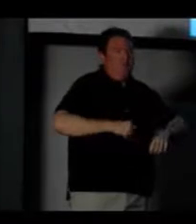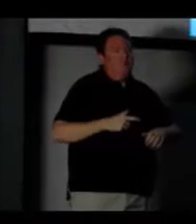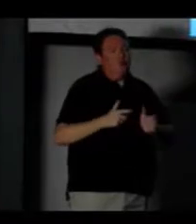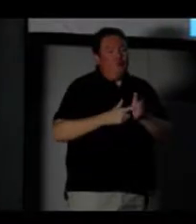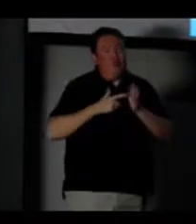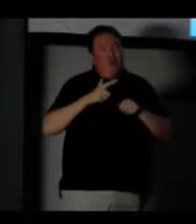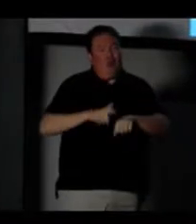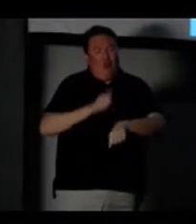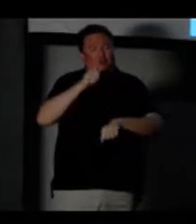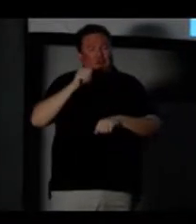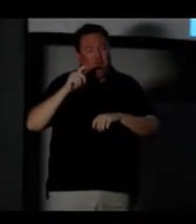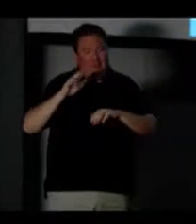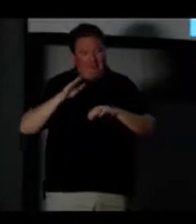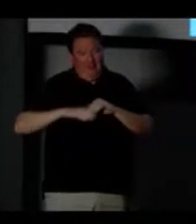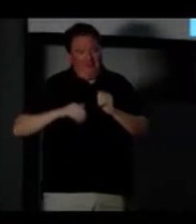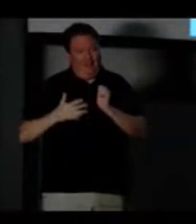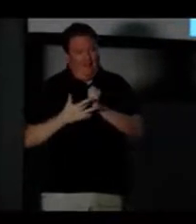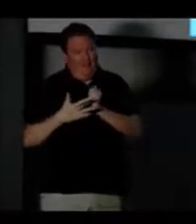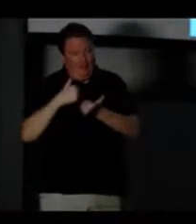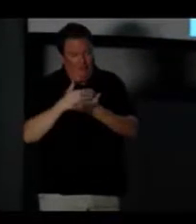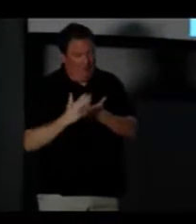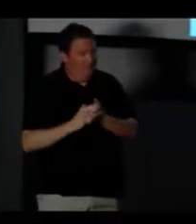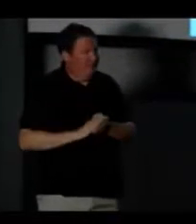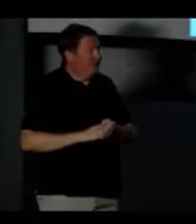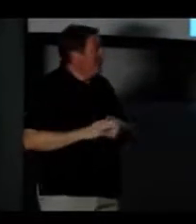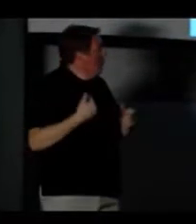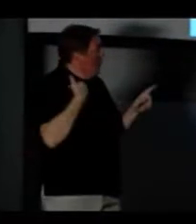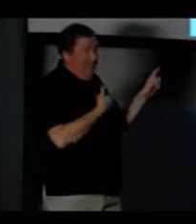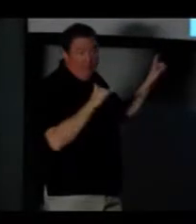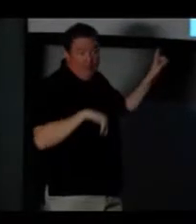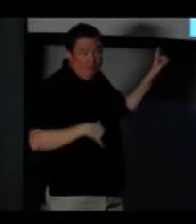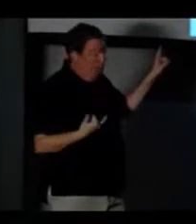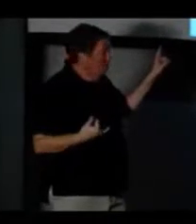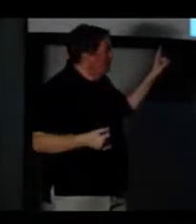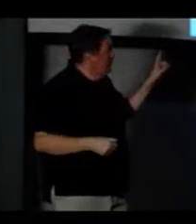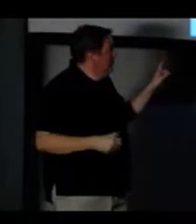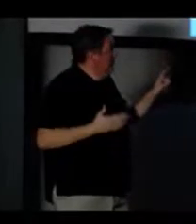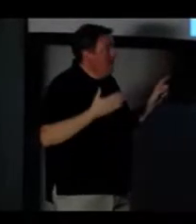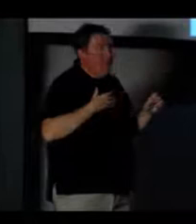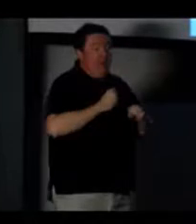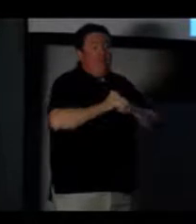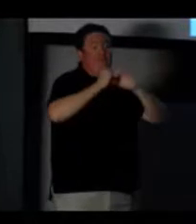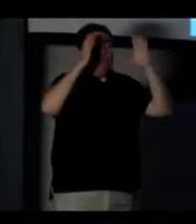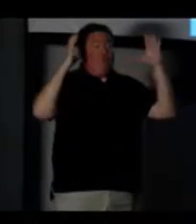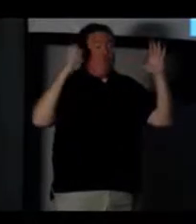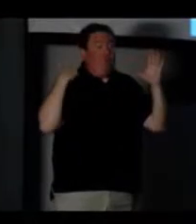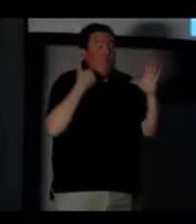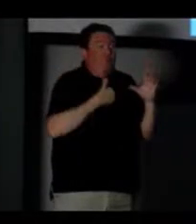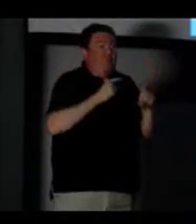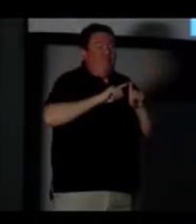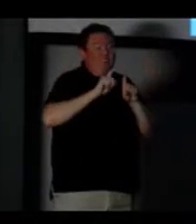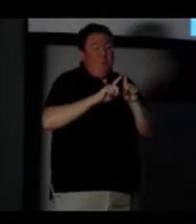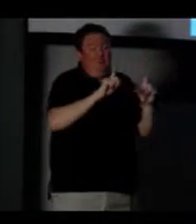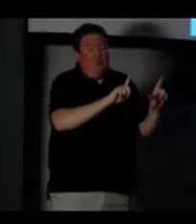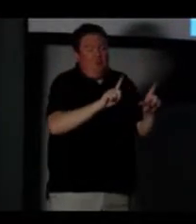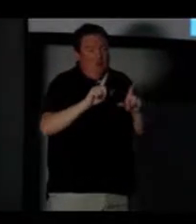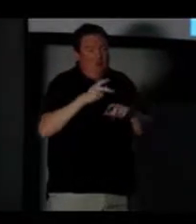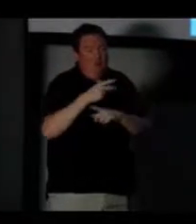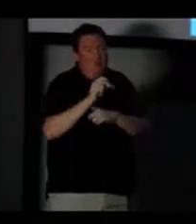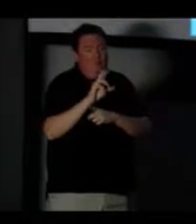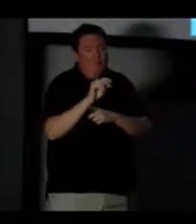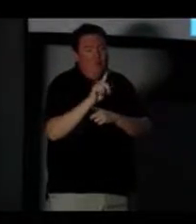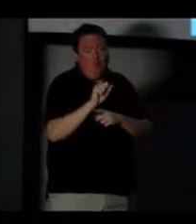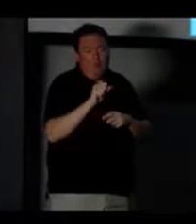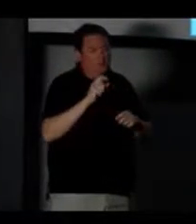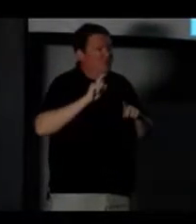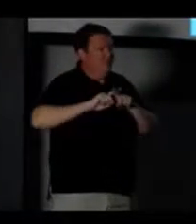We serve our data through it at the moment. My vision for the future is that we would have portals like that between different institutions, and it's